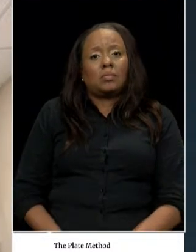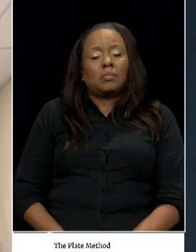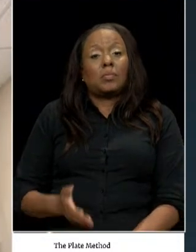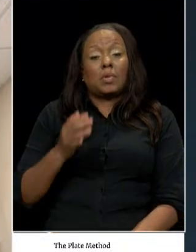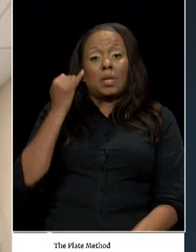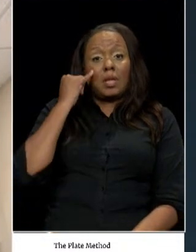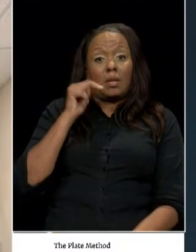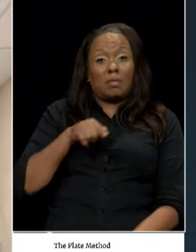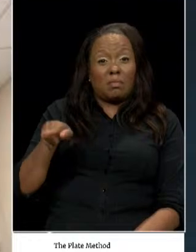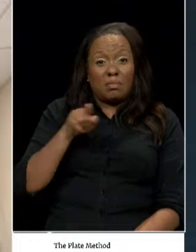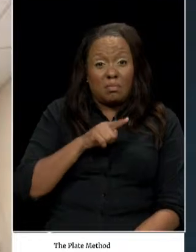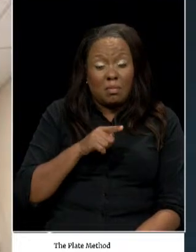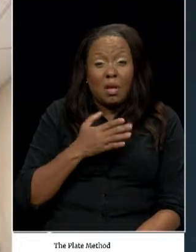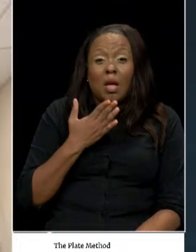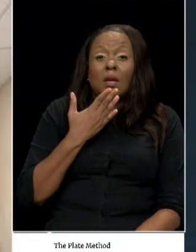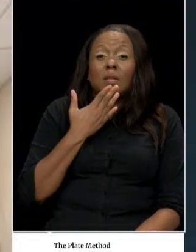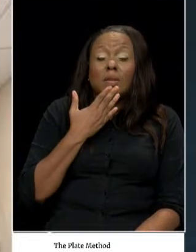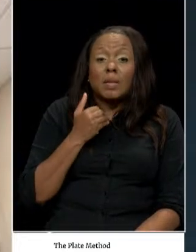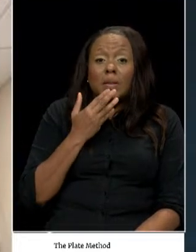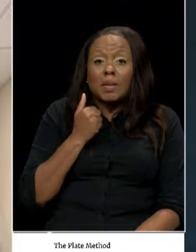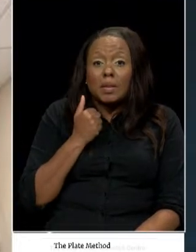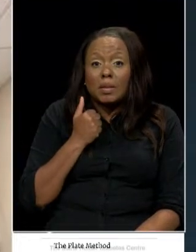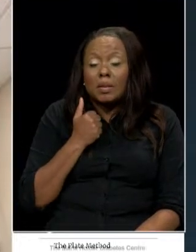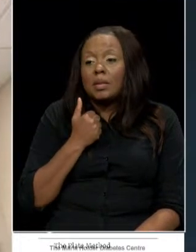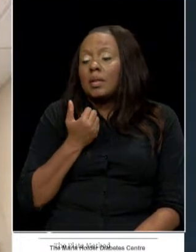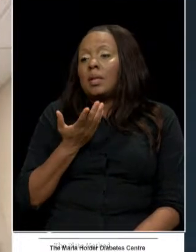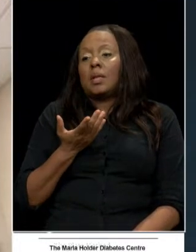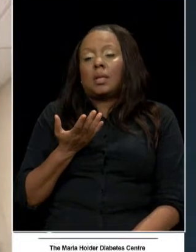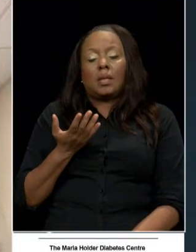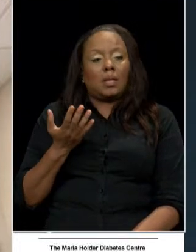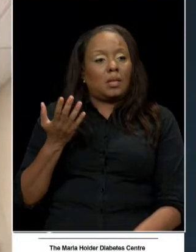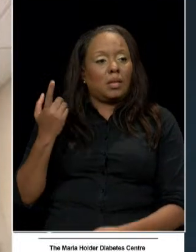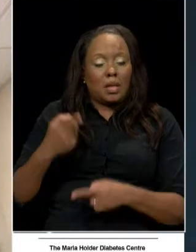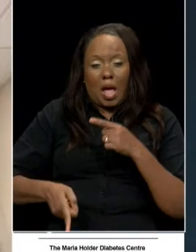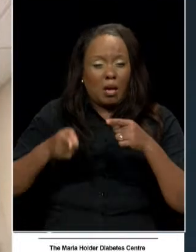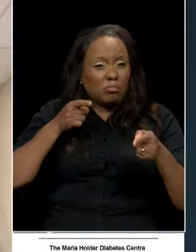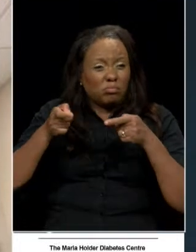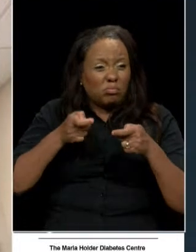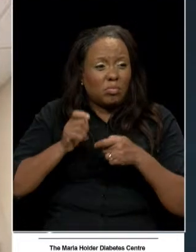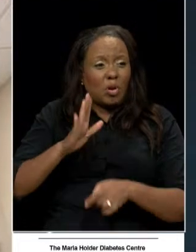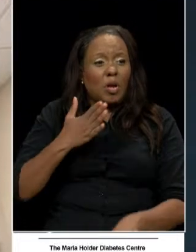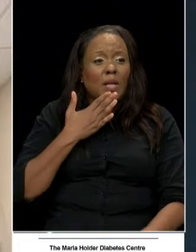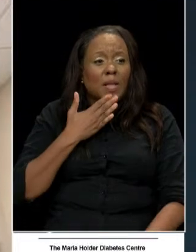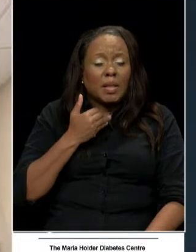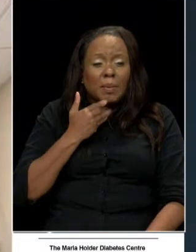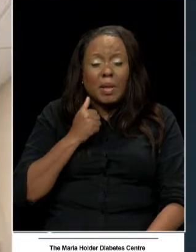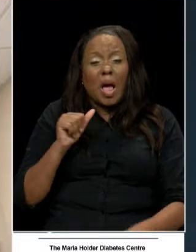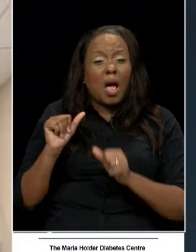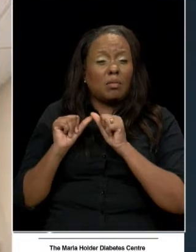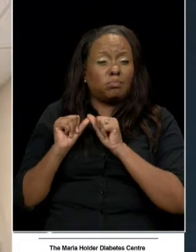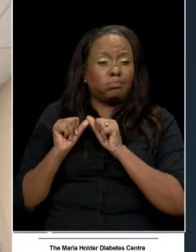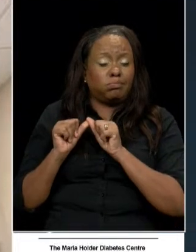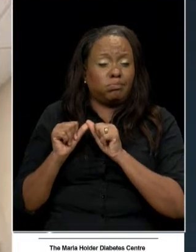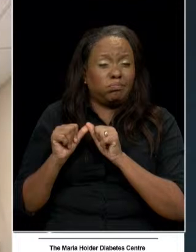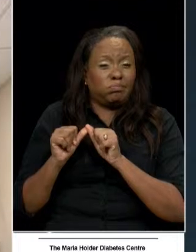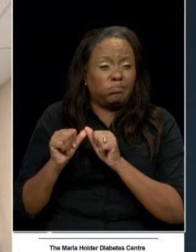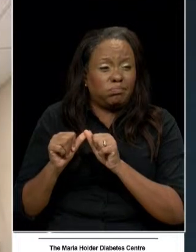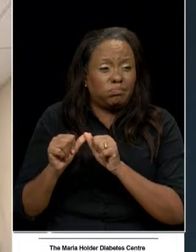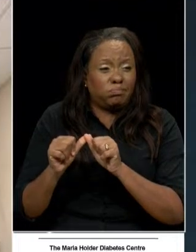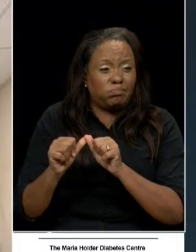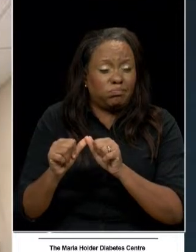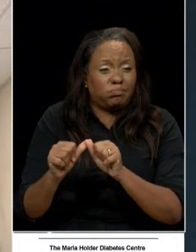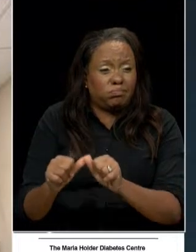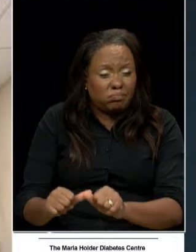patient highlighted, is uncontrolled diabetes in the long term leads to really what he was describing is really he